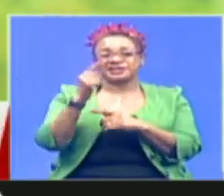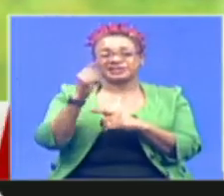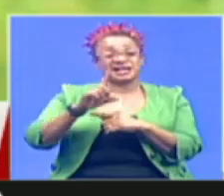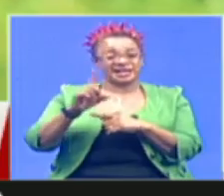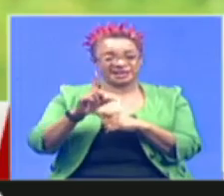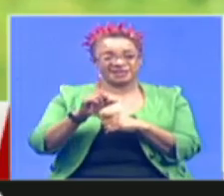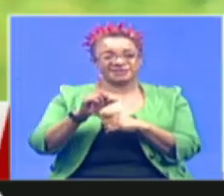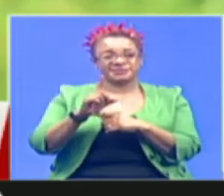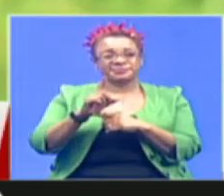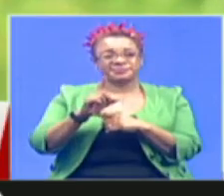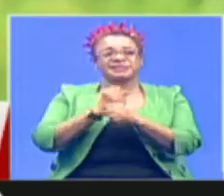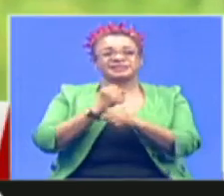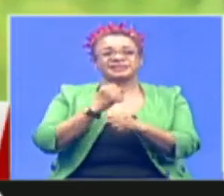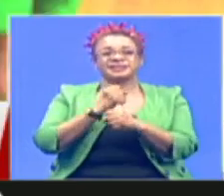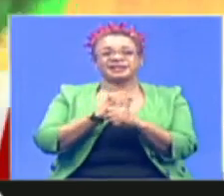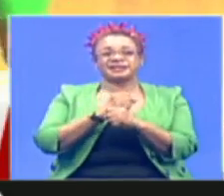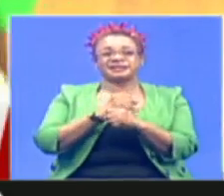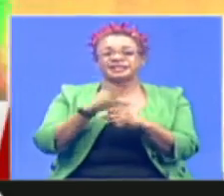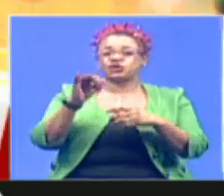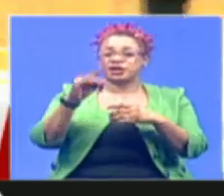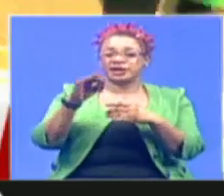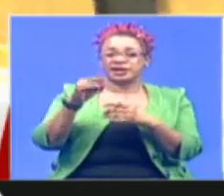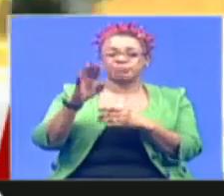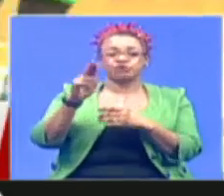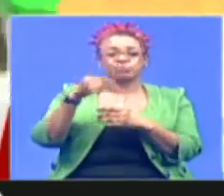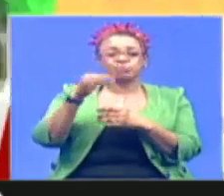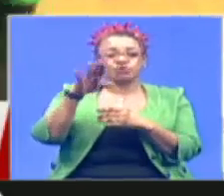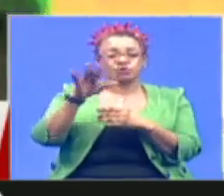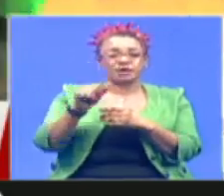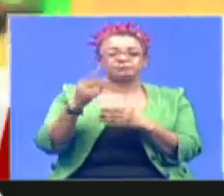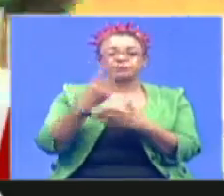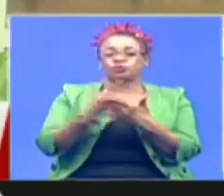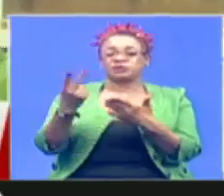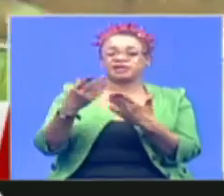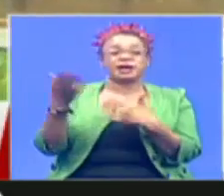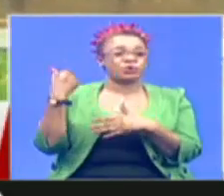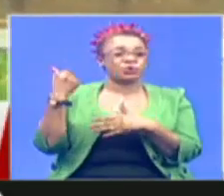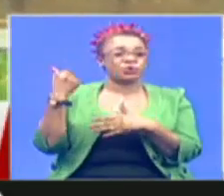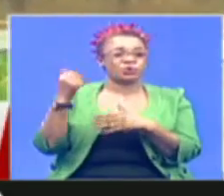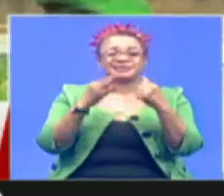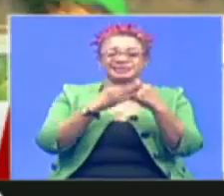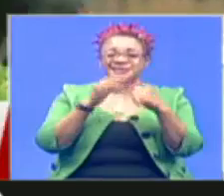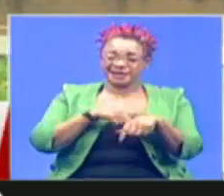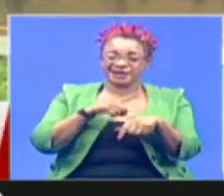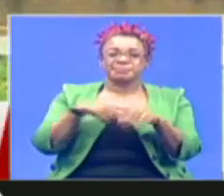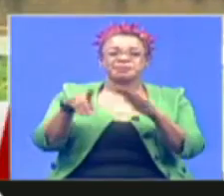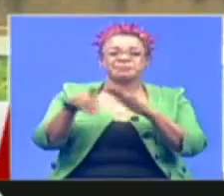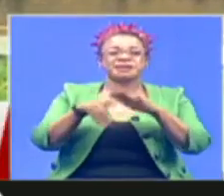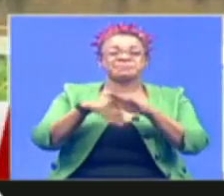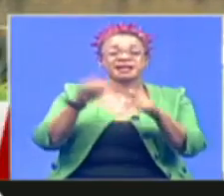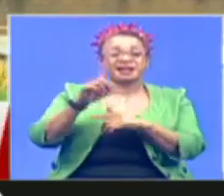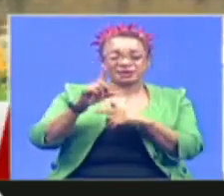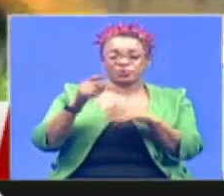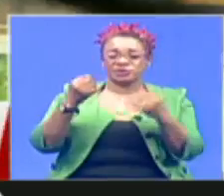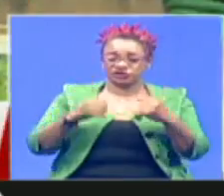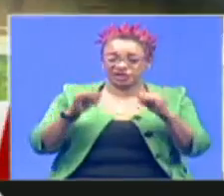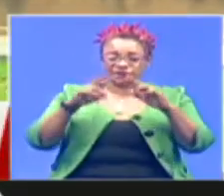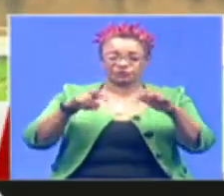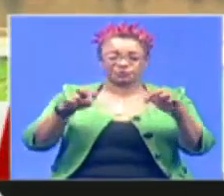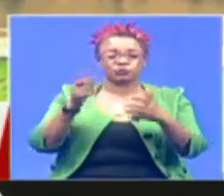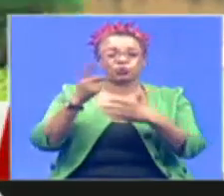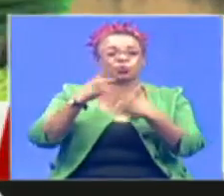tie played at an Intwari Stadium in Bujumbura 2 weeks ago, and the 18-time Kenyan Premier League champions will be looking for a win